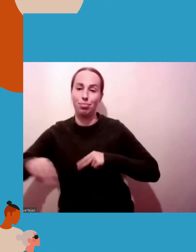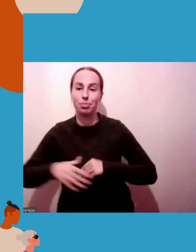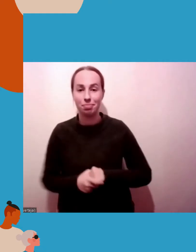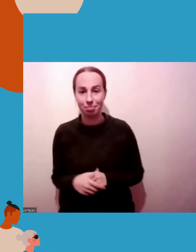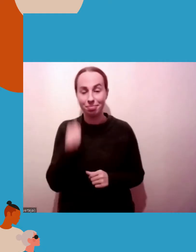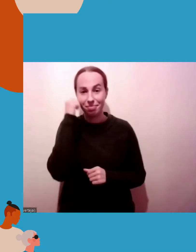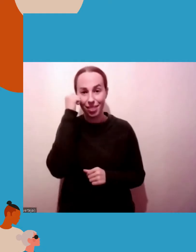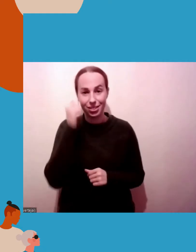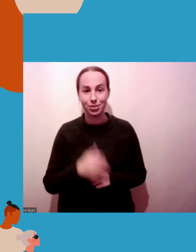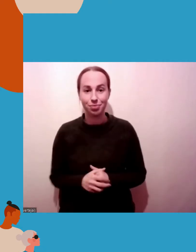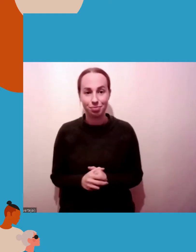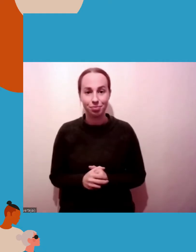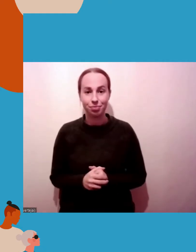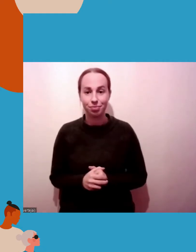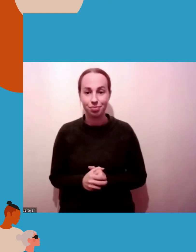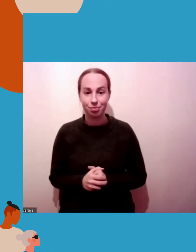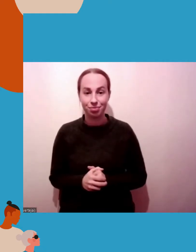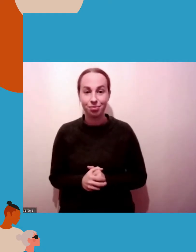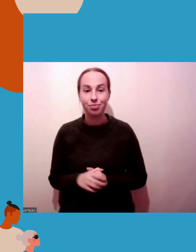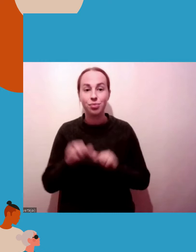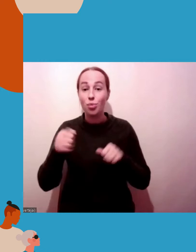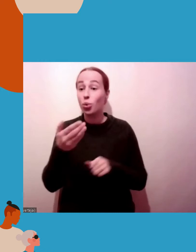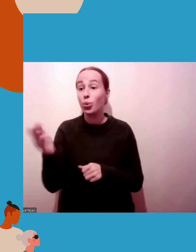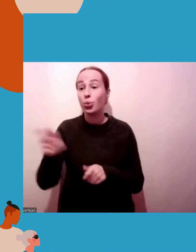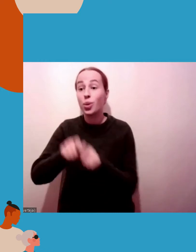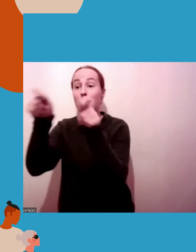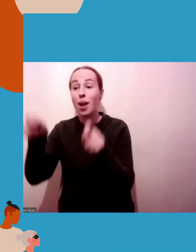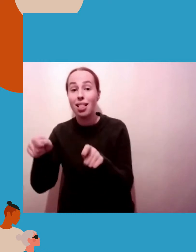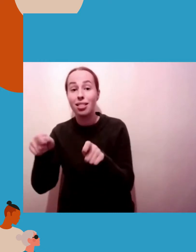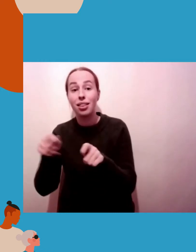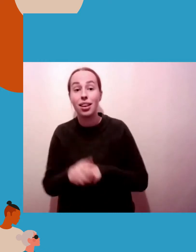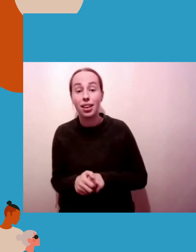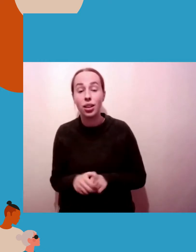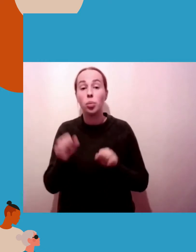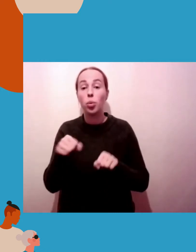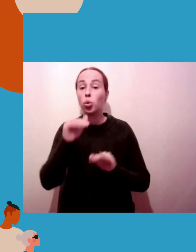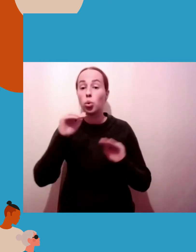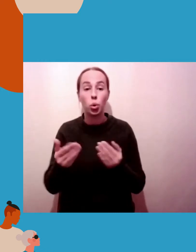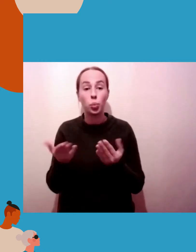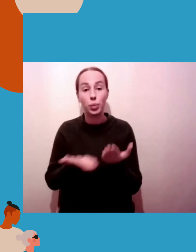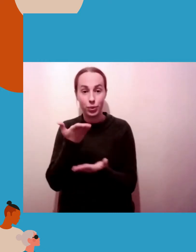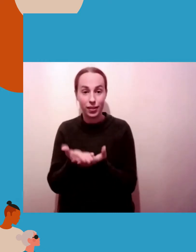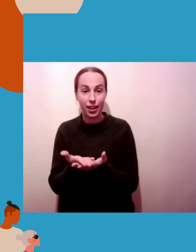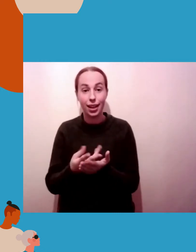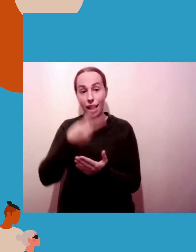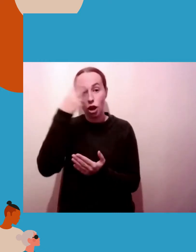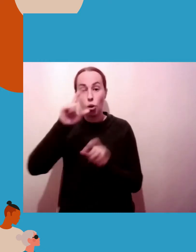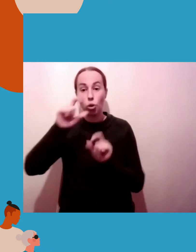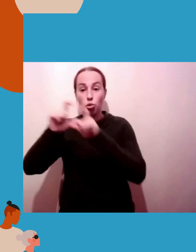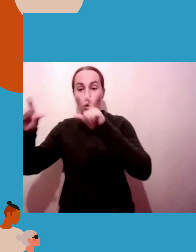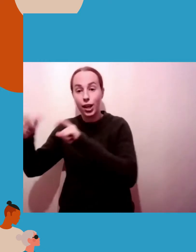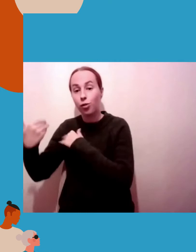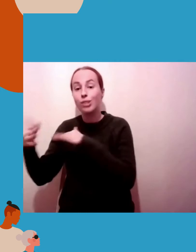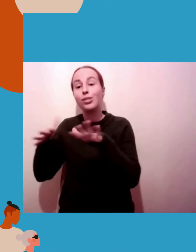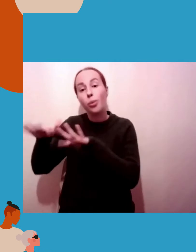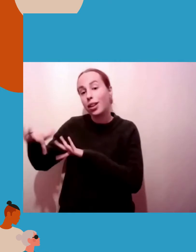Na ir Eglė, gal nuo jūsų pradėkime tada. Ms. Eglė Žiobienė, shall we start with you? We